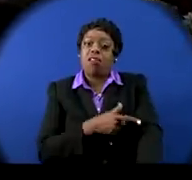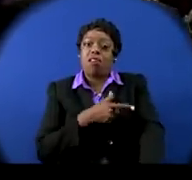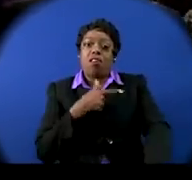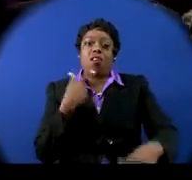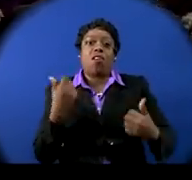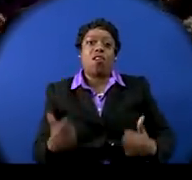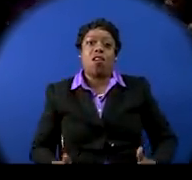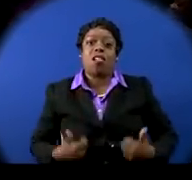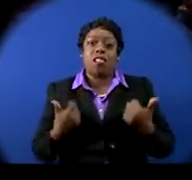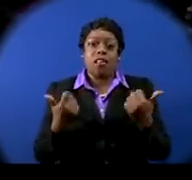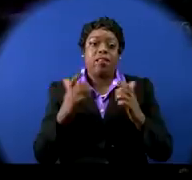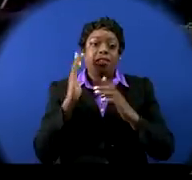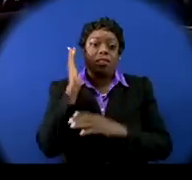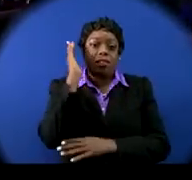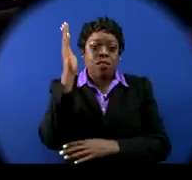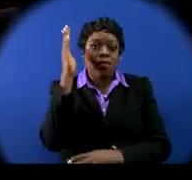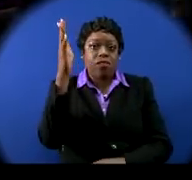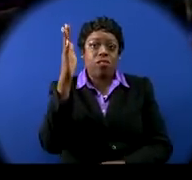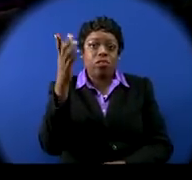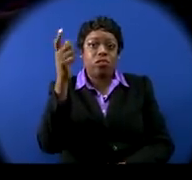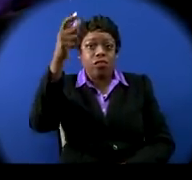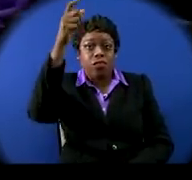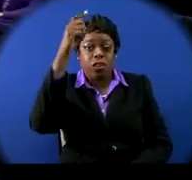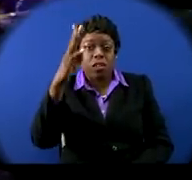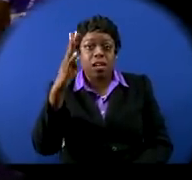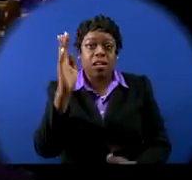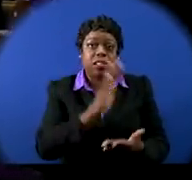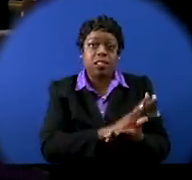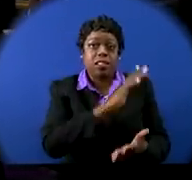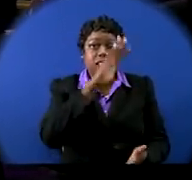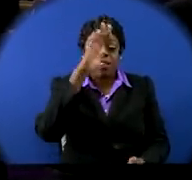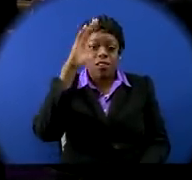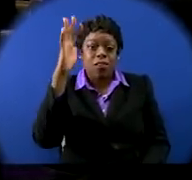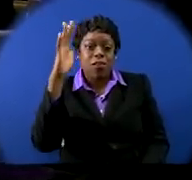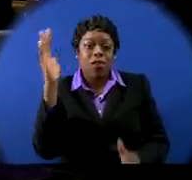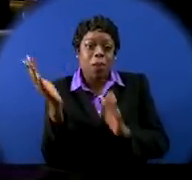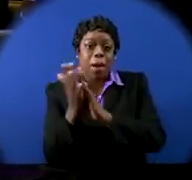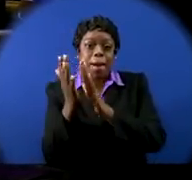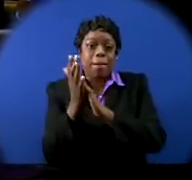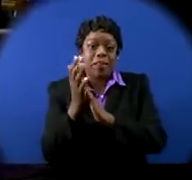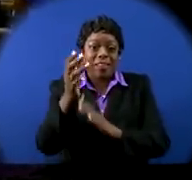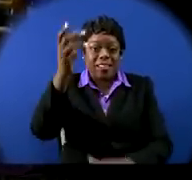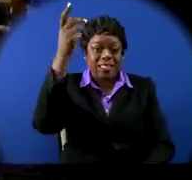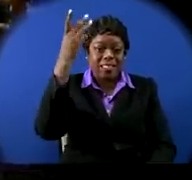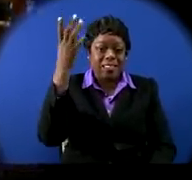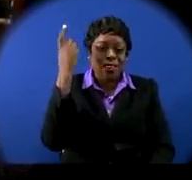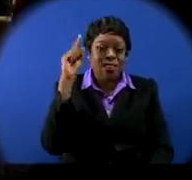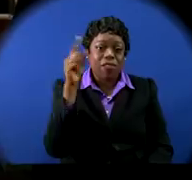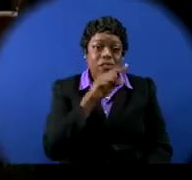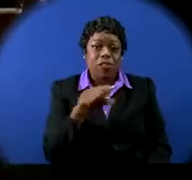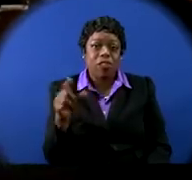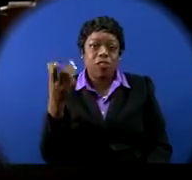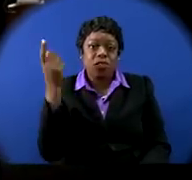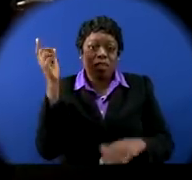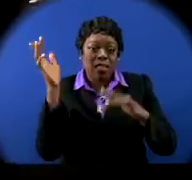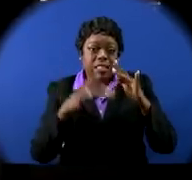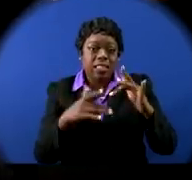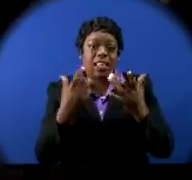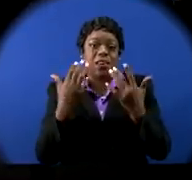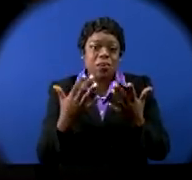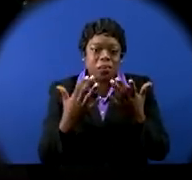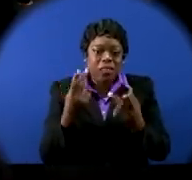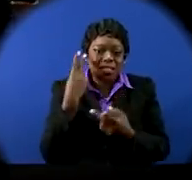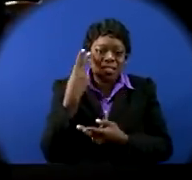God. Hallelujah. Praise God for you. Can't wait to see what God does in your life in the days to come. Praise the